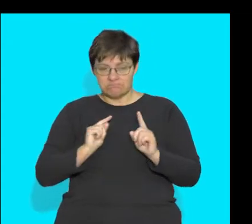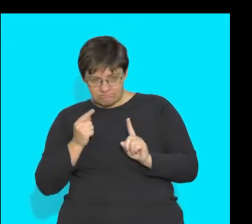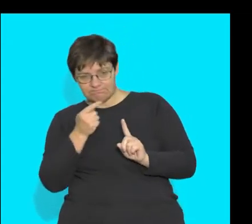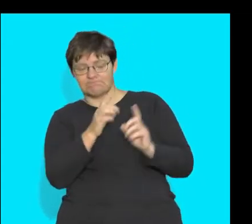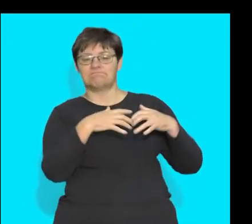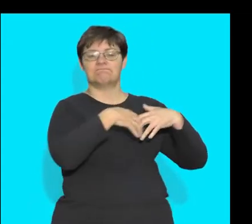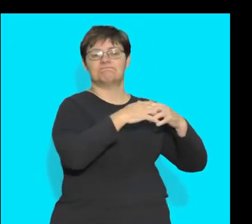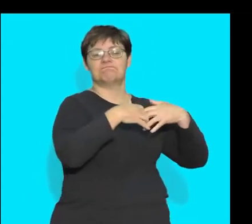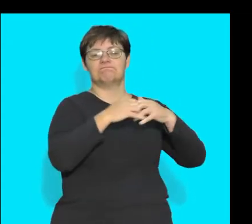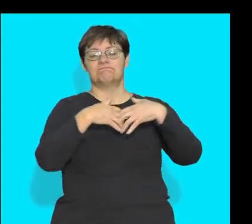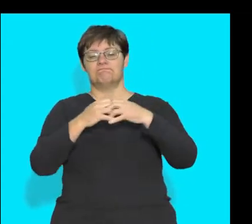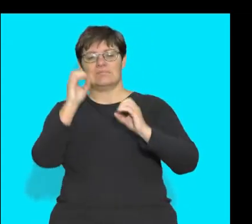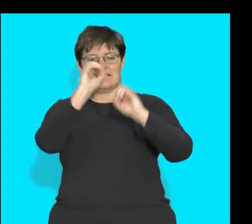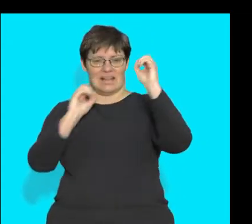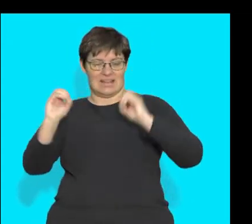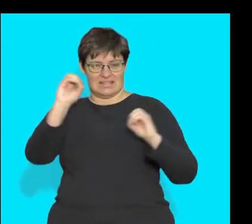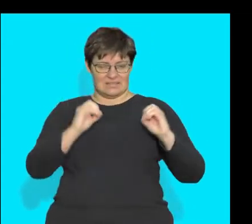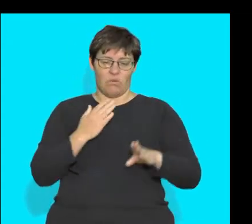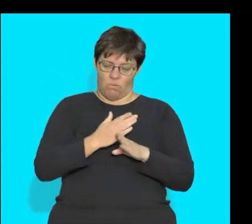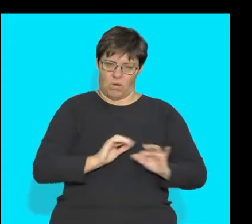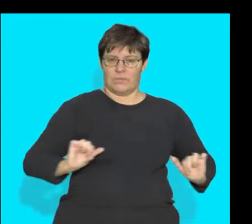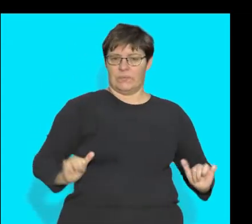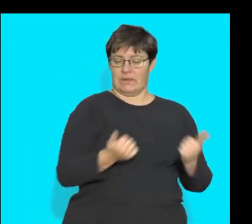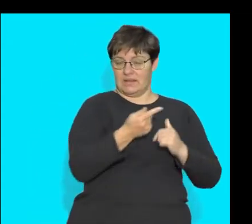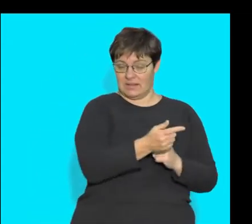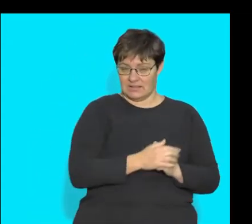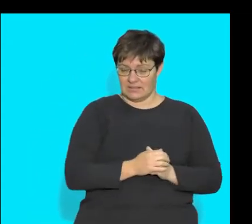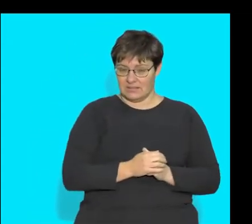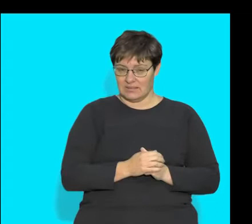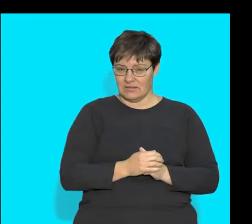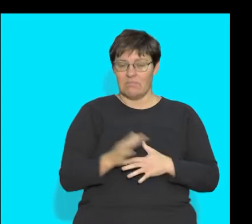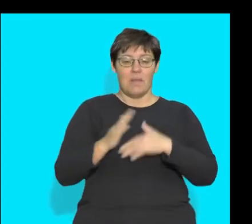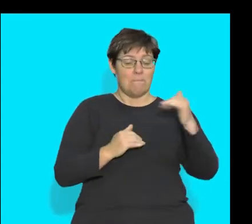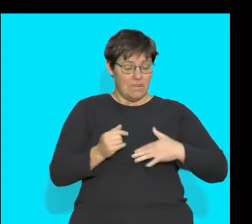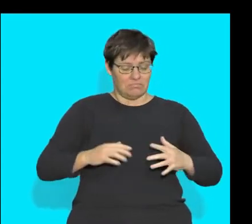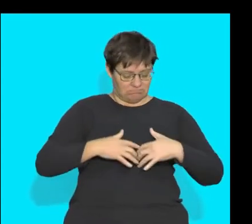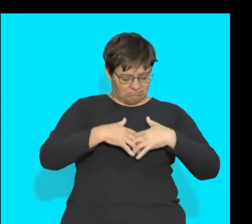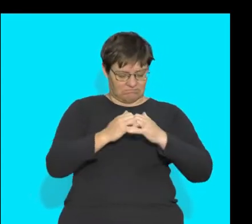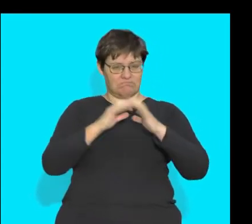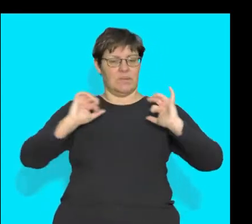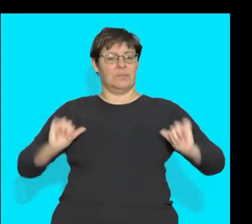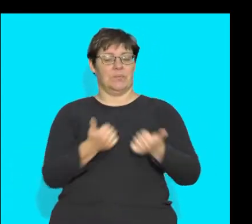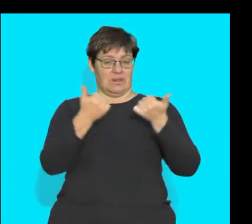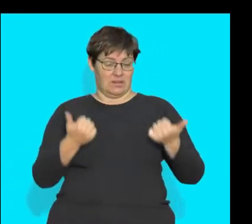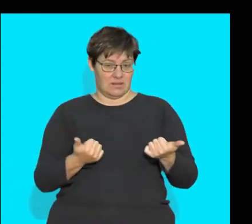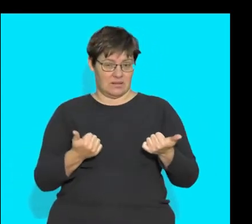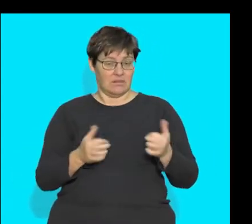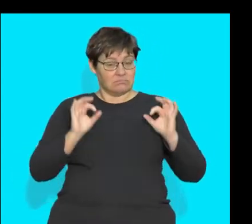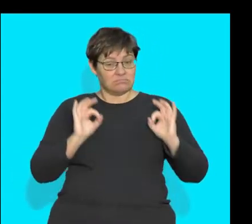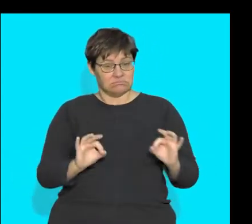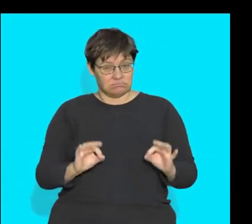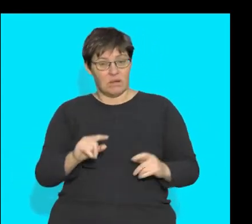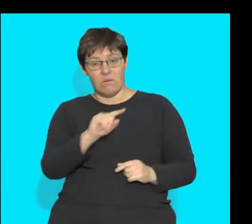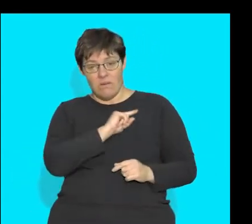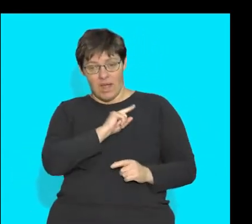towards making these cells work. We need to build them properly. If we build them properly, they are